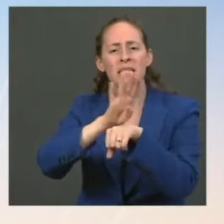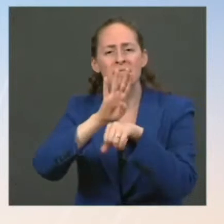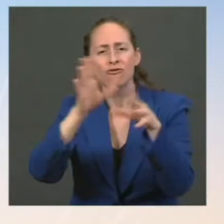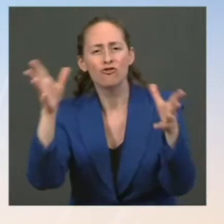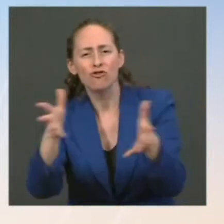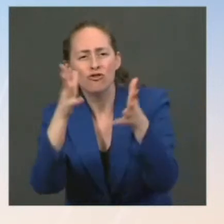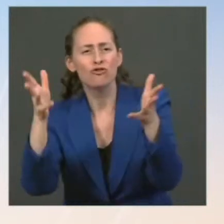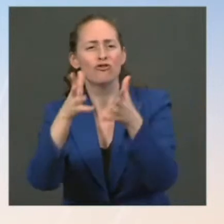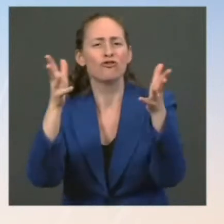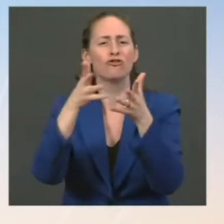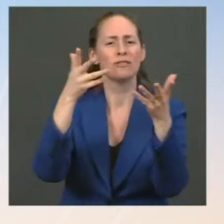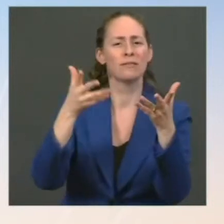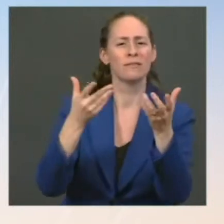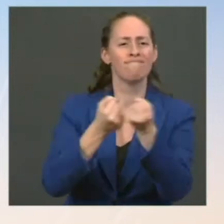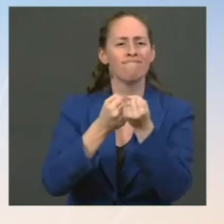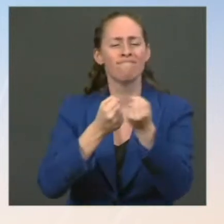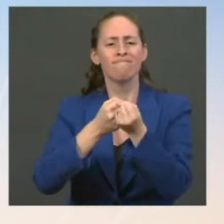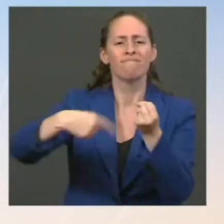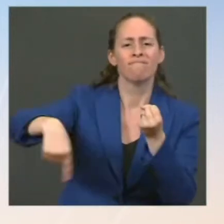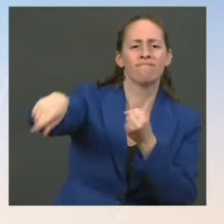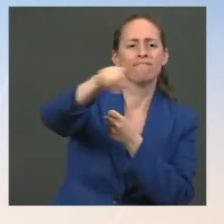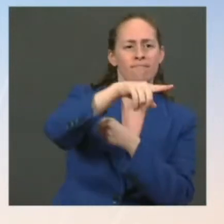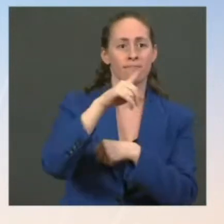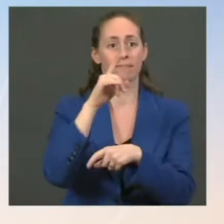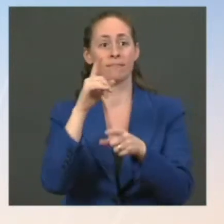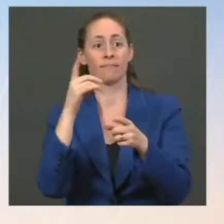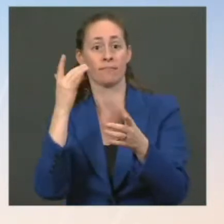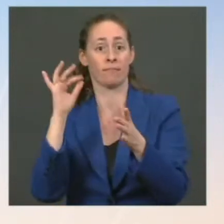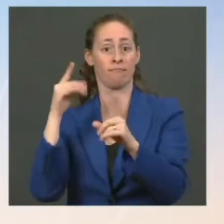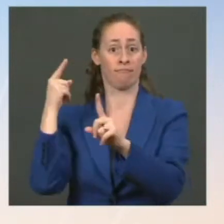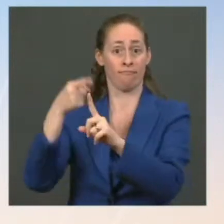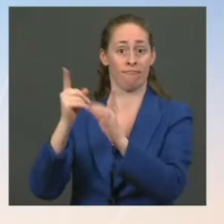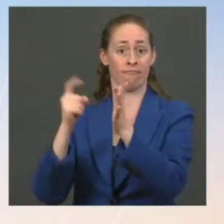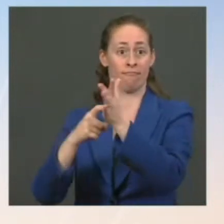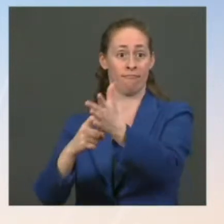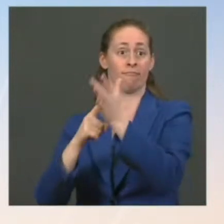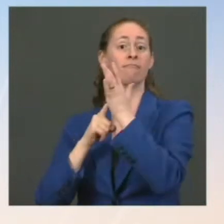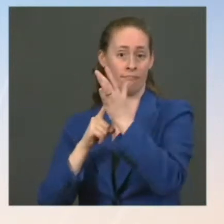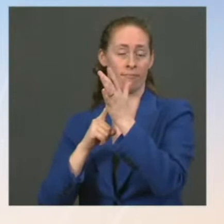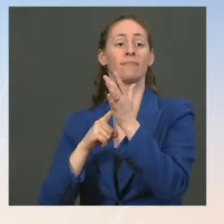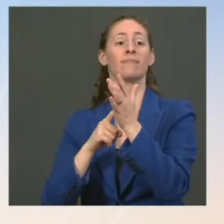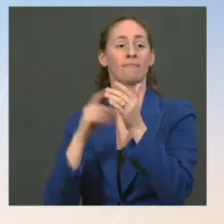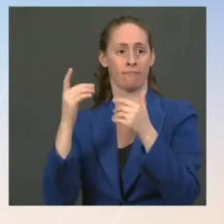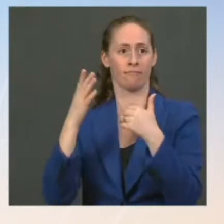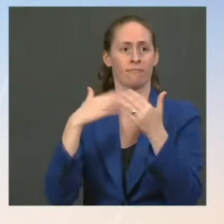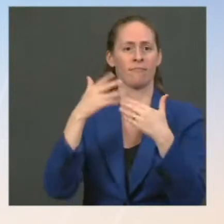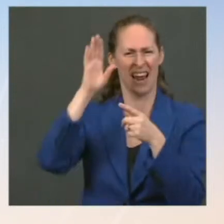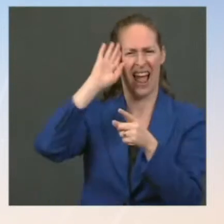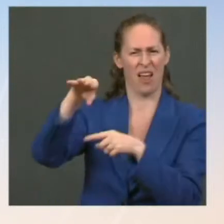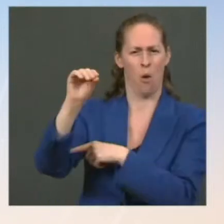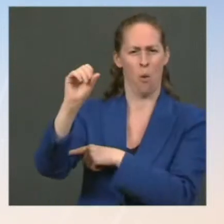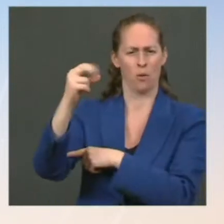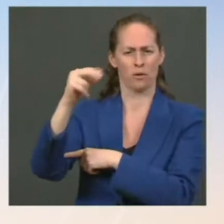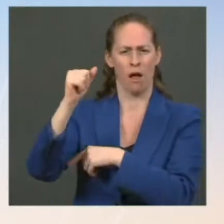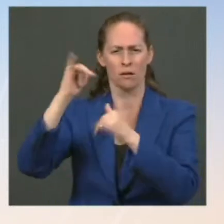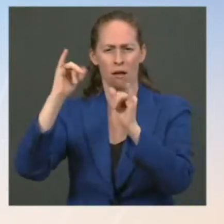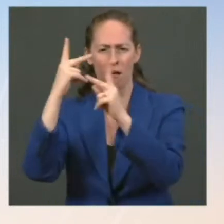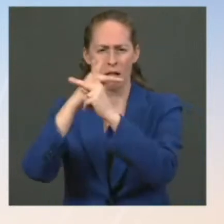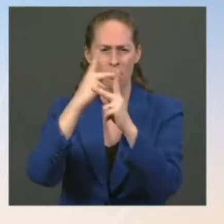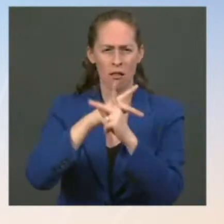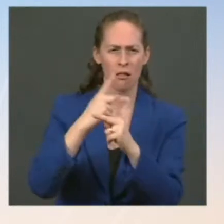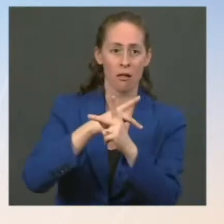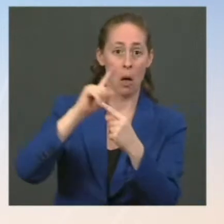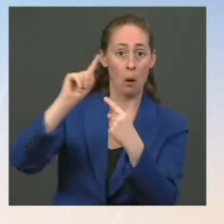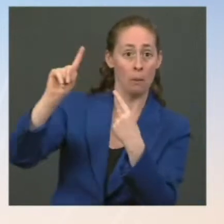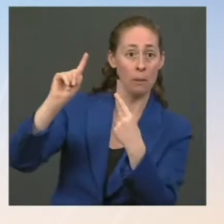already put in place mandates, even as the rulemaking process is ongoing. So there's no update on a timeline? It's up. I would point you to OSHA. We knew it would take a